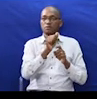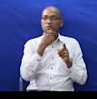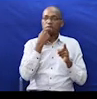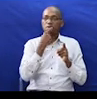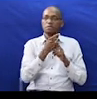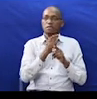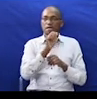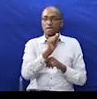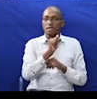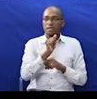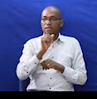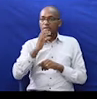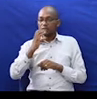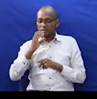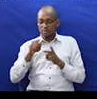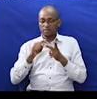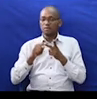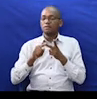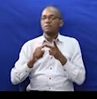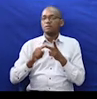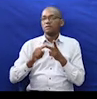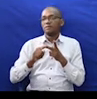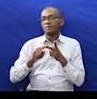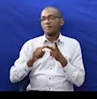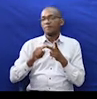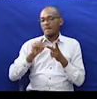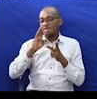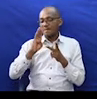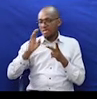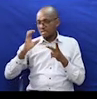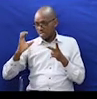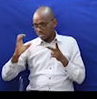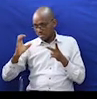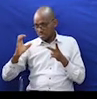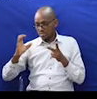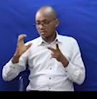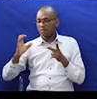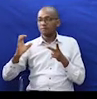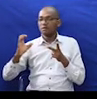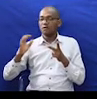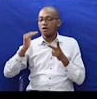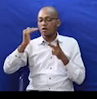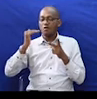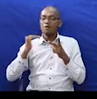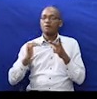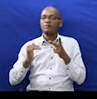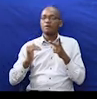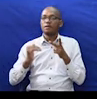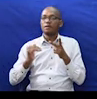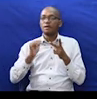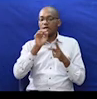is AC. So it's the same as BC over